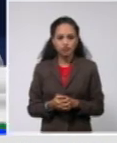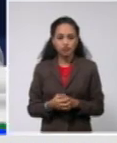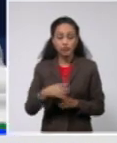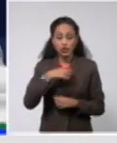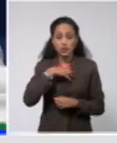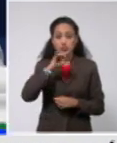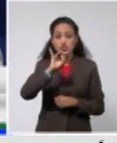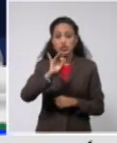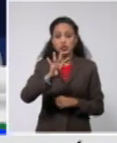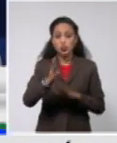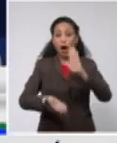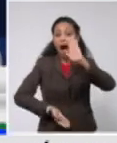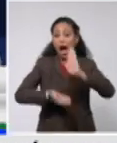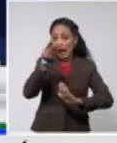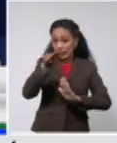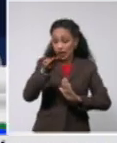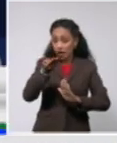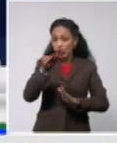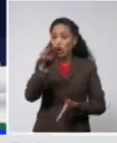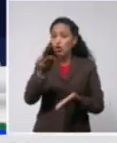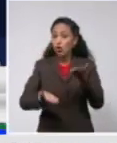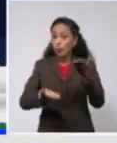4,732 people, or